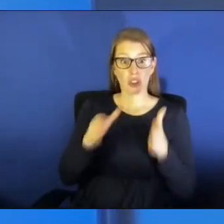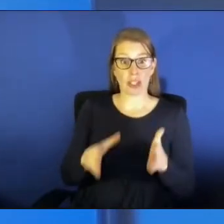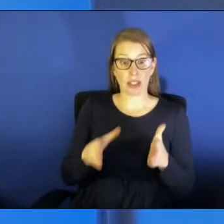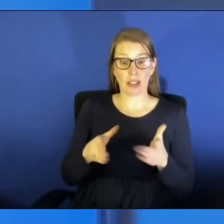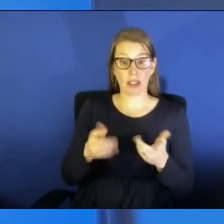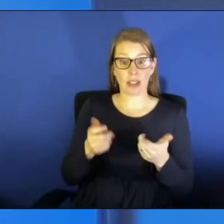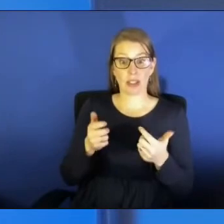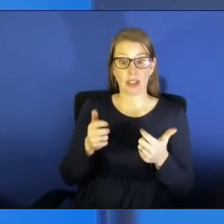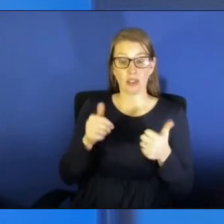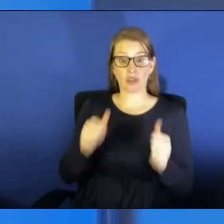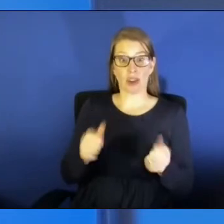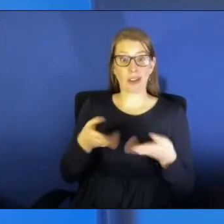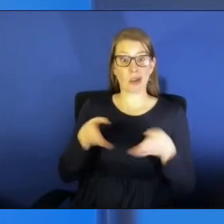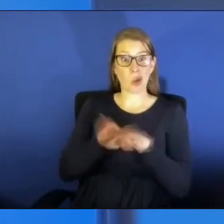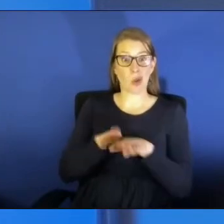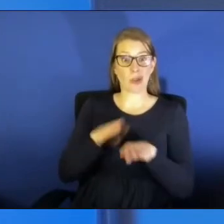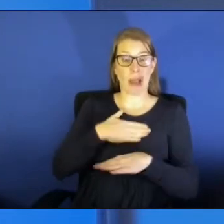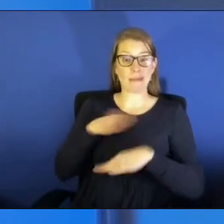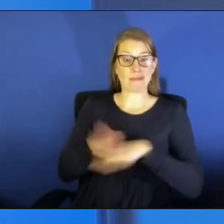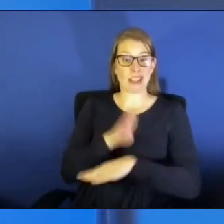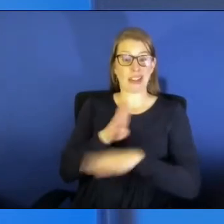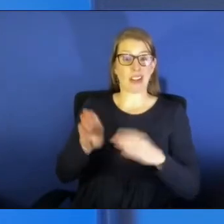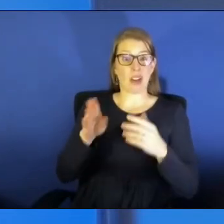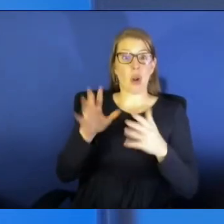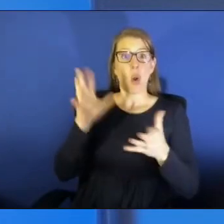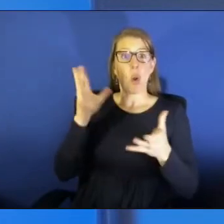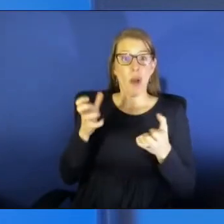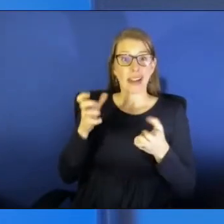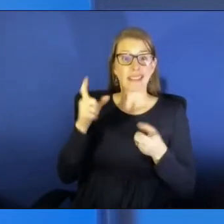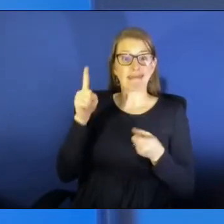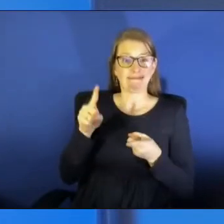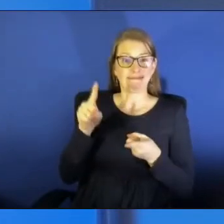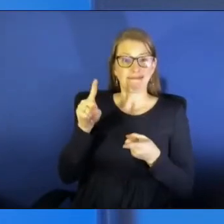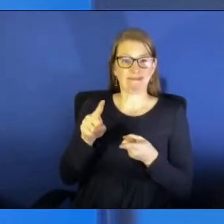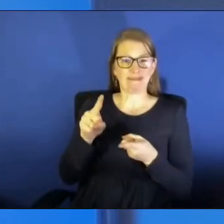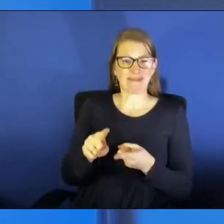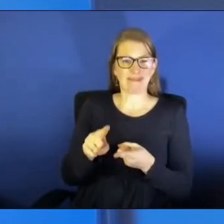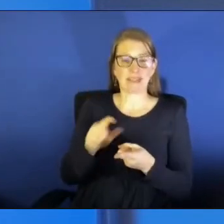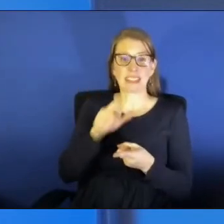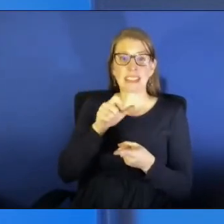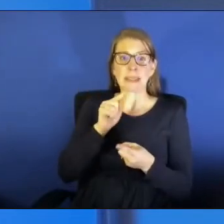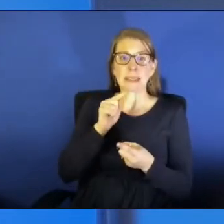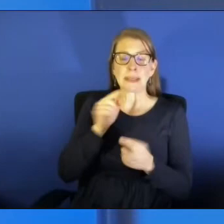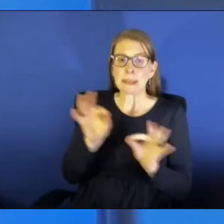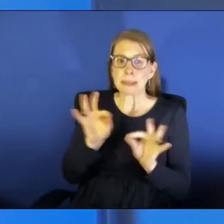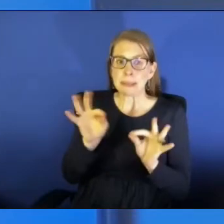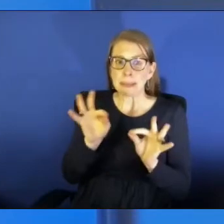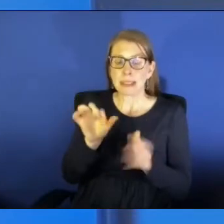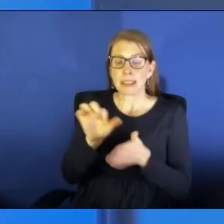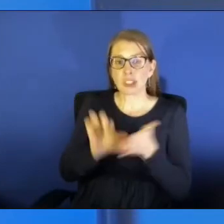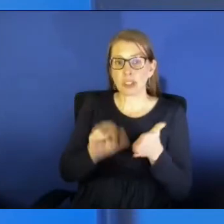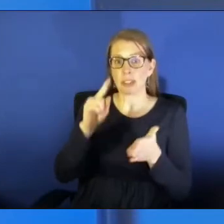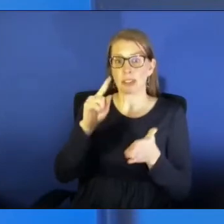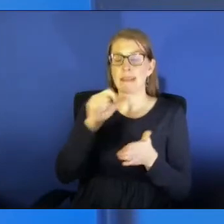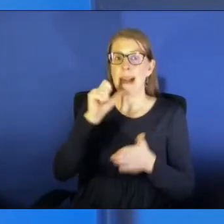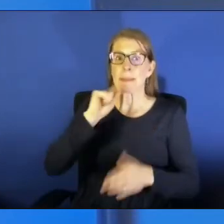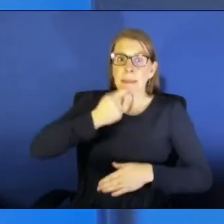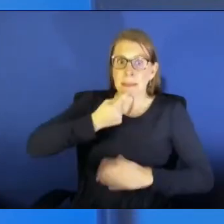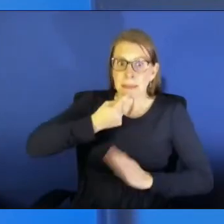and trying to do smaller and smaller surgery because we've learned and we're learning,